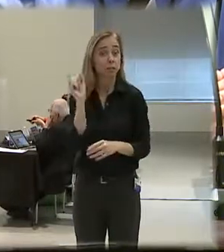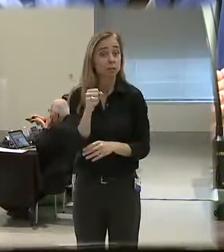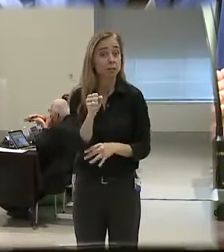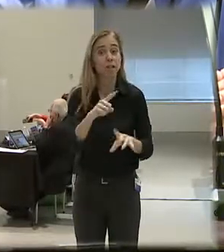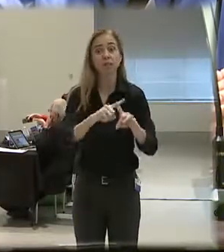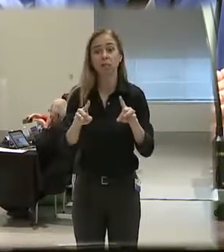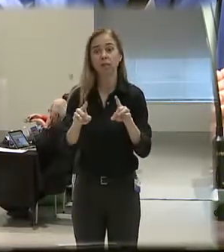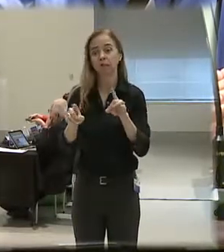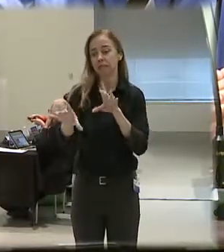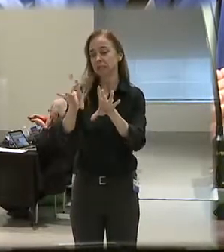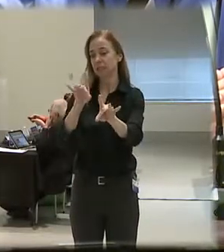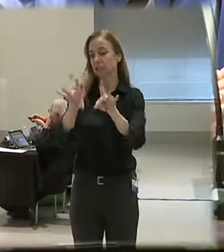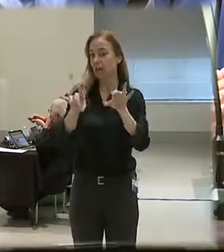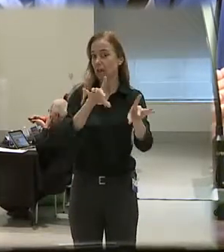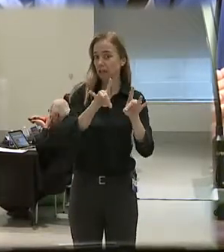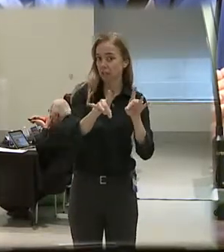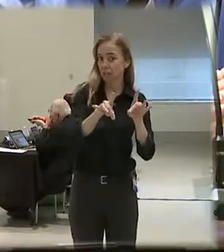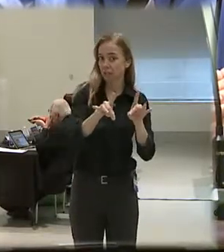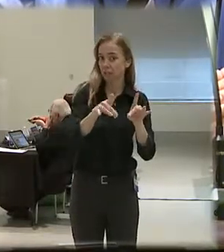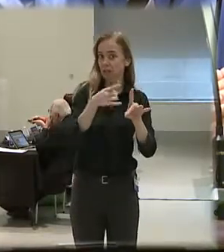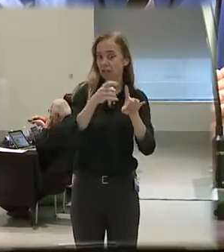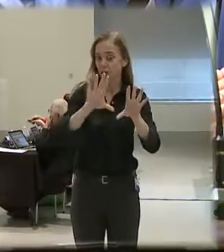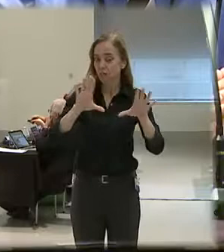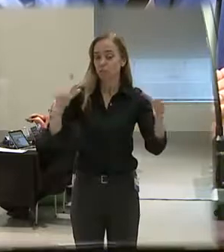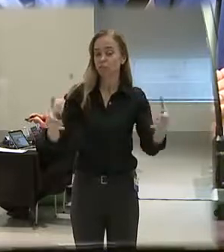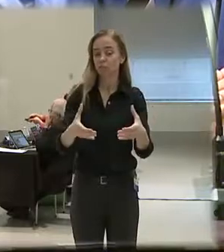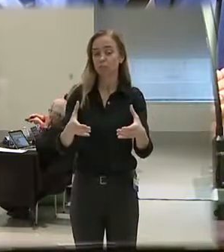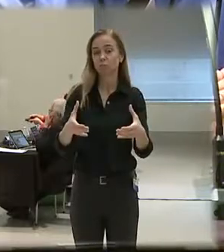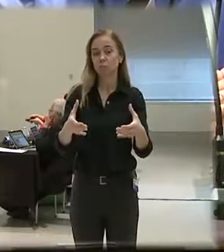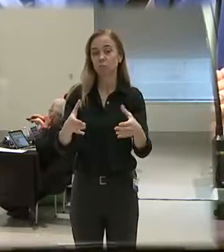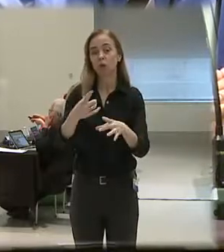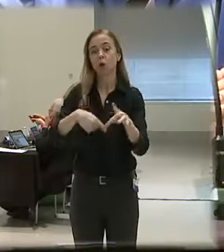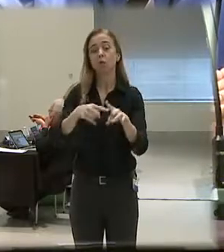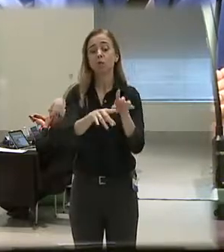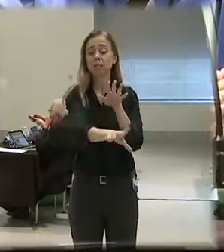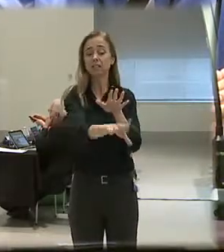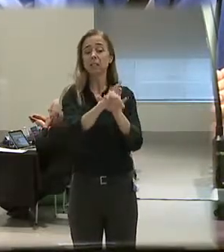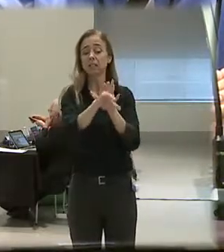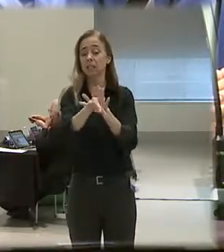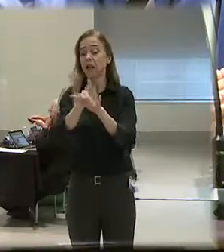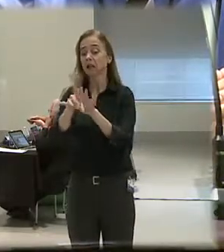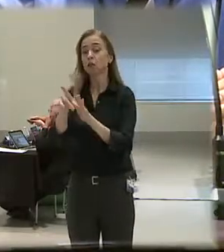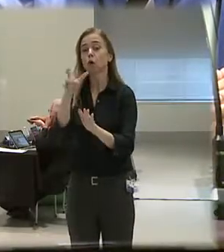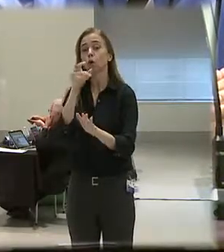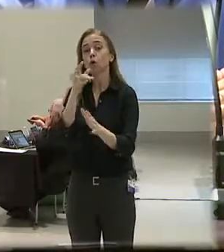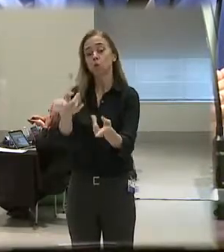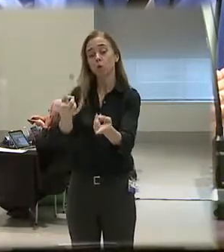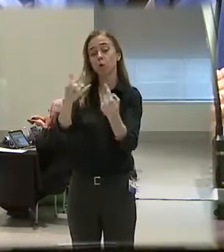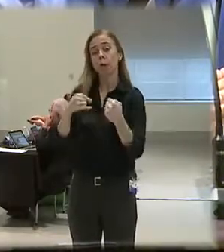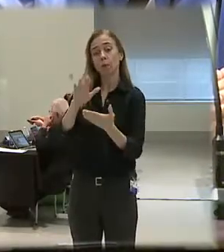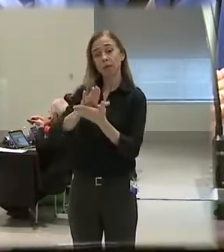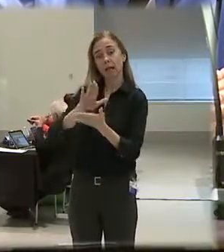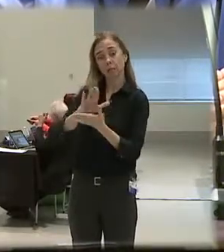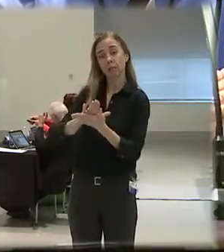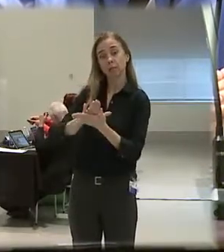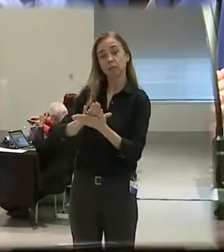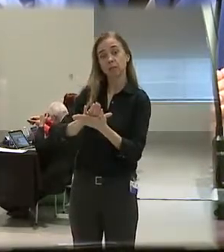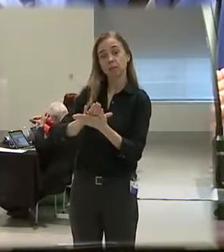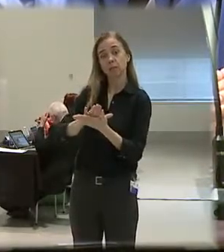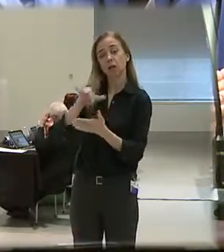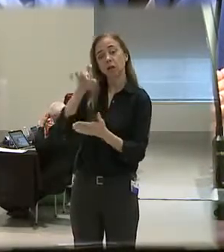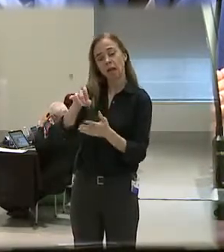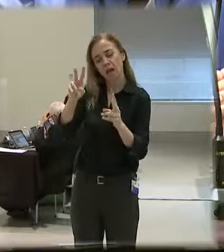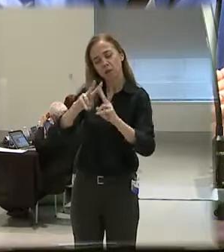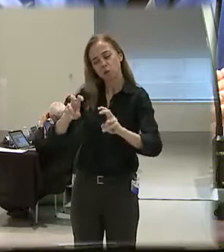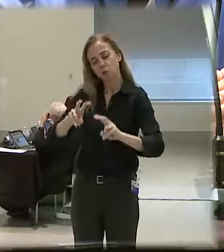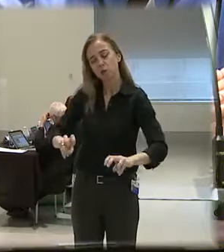our selection from the onset, the day that we select who's going to go to our academies, we got to look at that